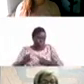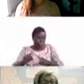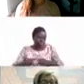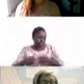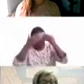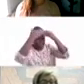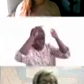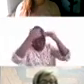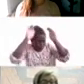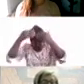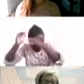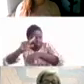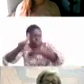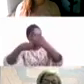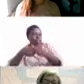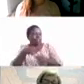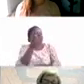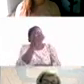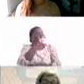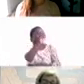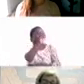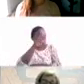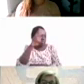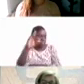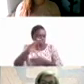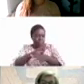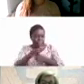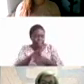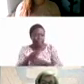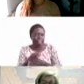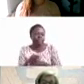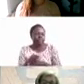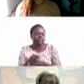there needs to be an awareness